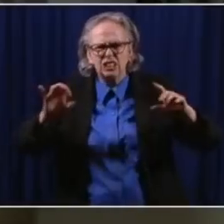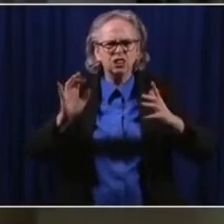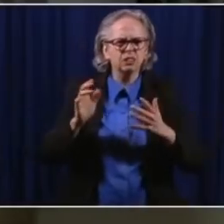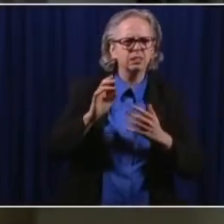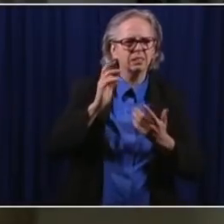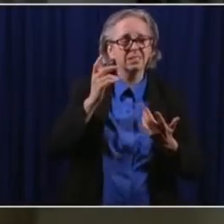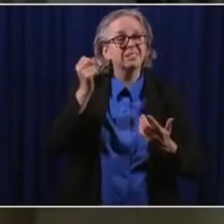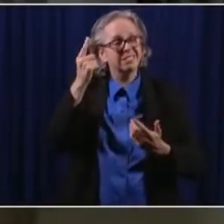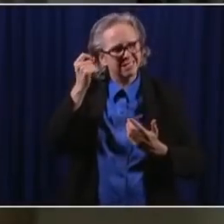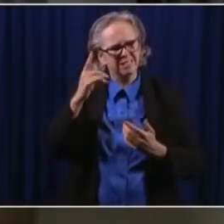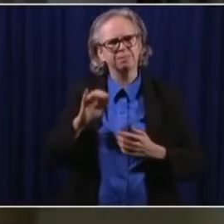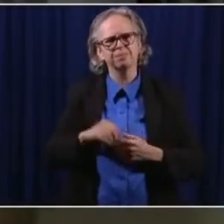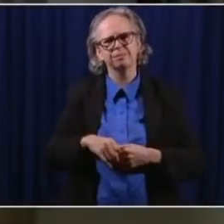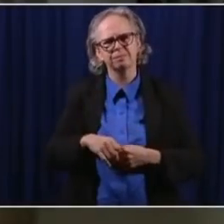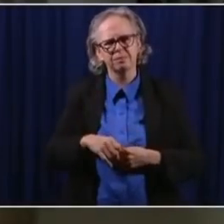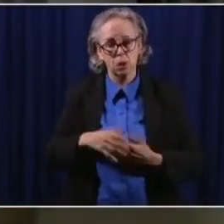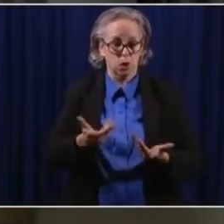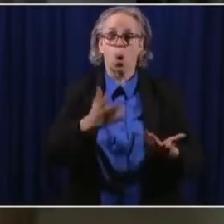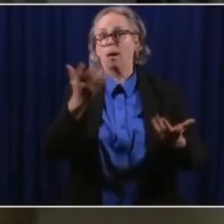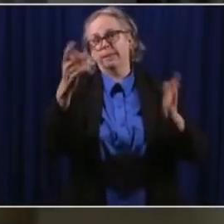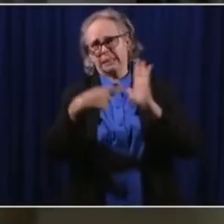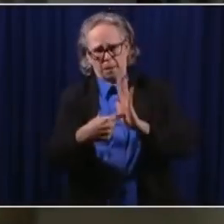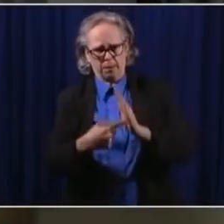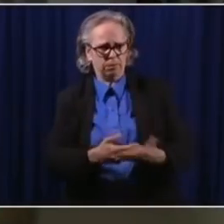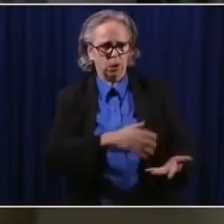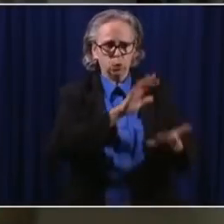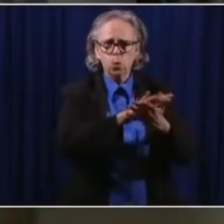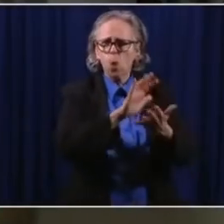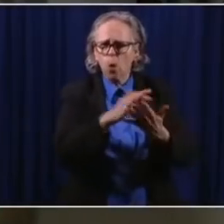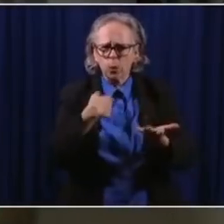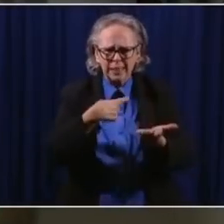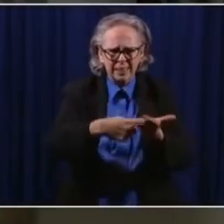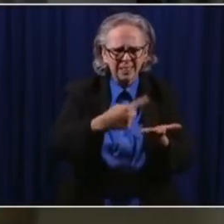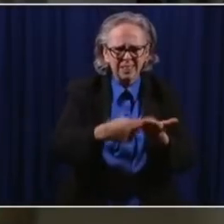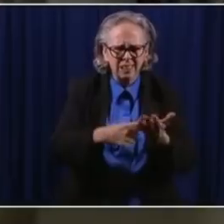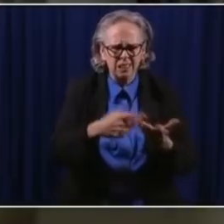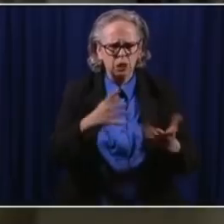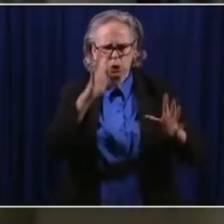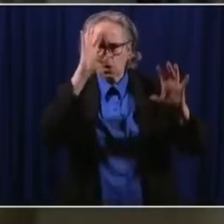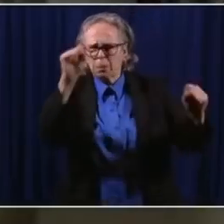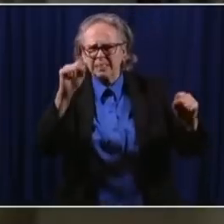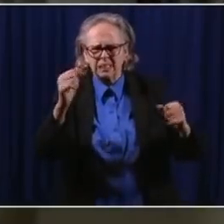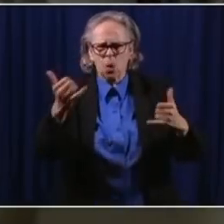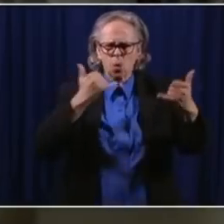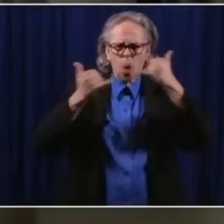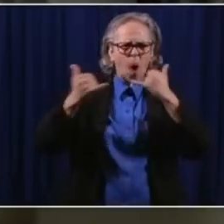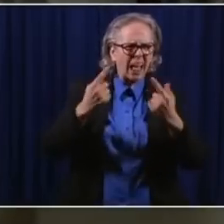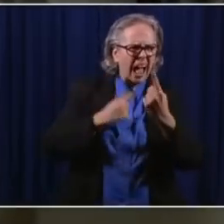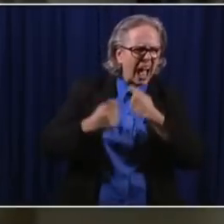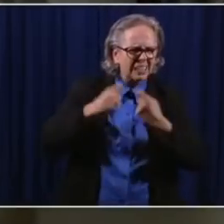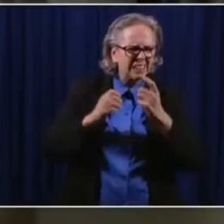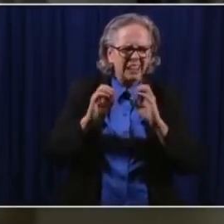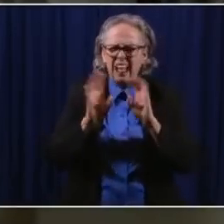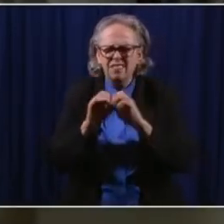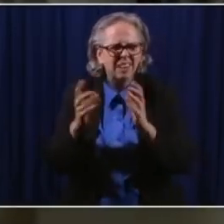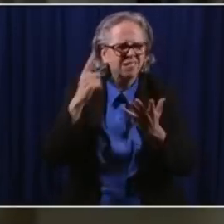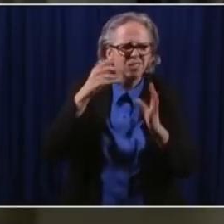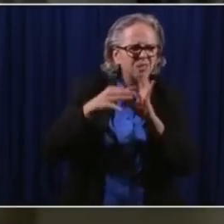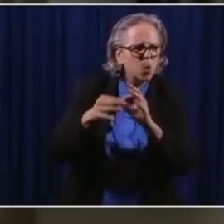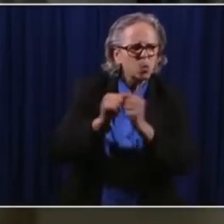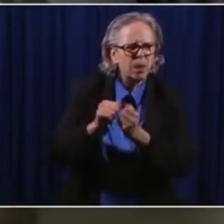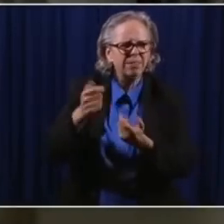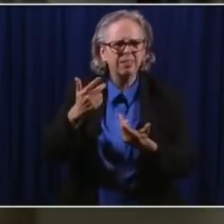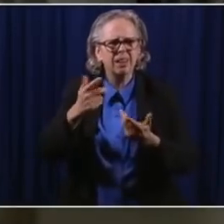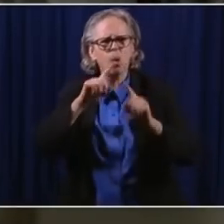I've talked to some of the superintendents on the phone, they've had some questions about this. So let me kind of go through this. And